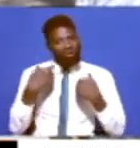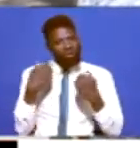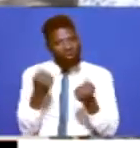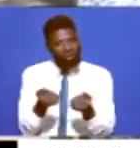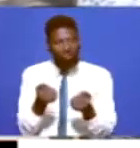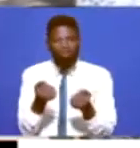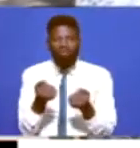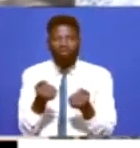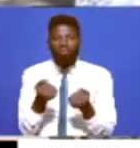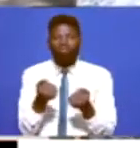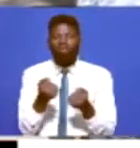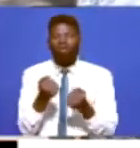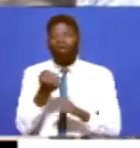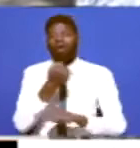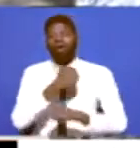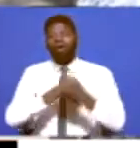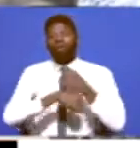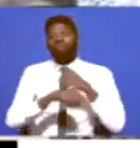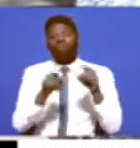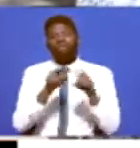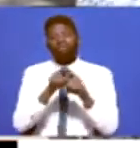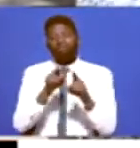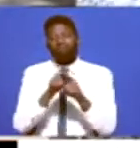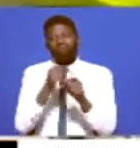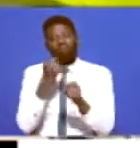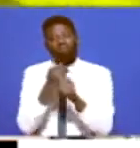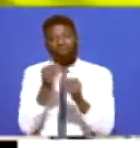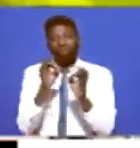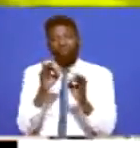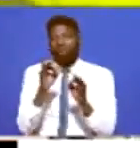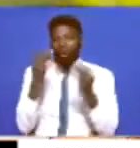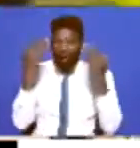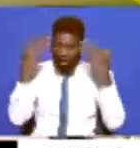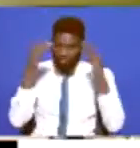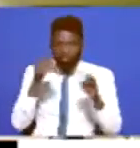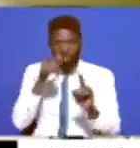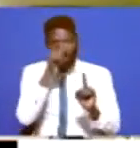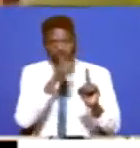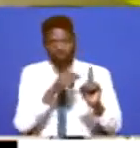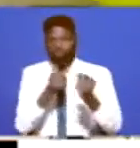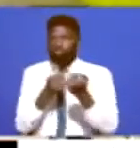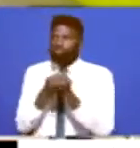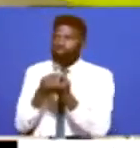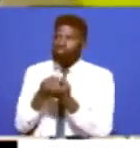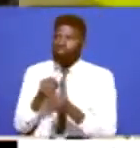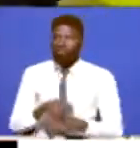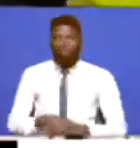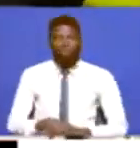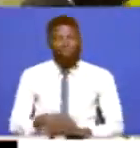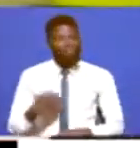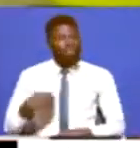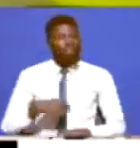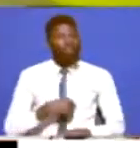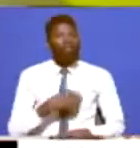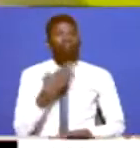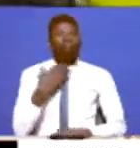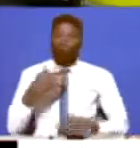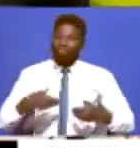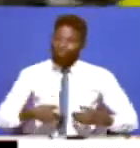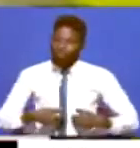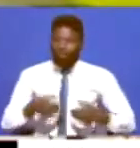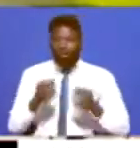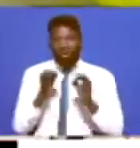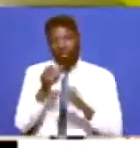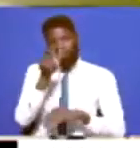to take such an action if they don't know someone is behind them. Tungependa vijana, hata kama mtu wako na sera tofauti,